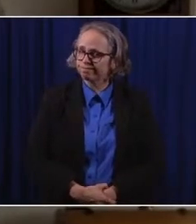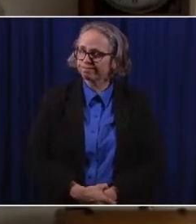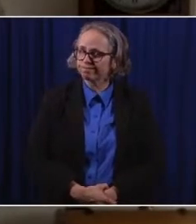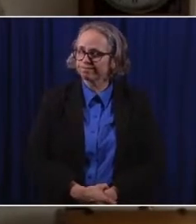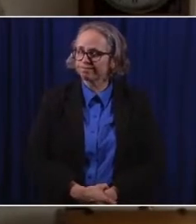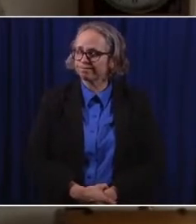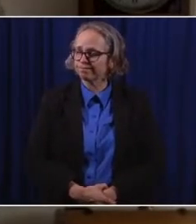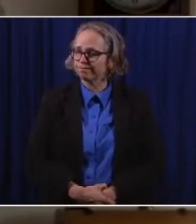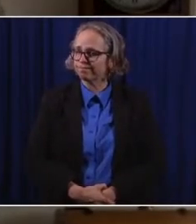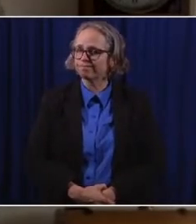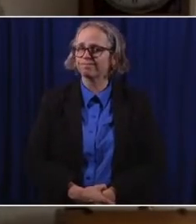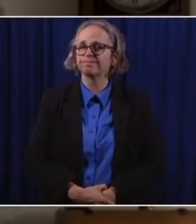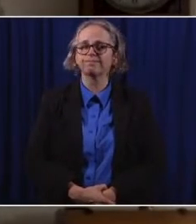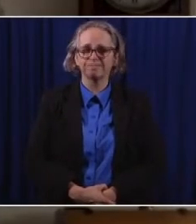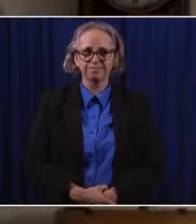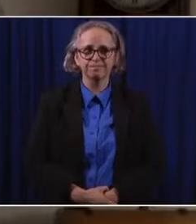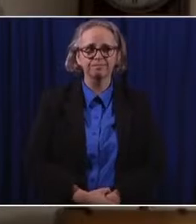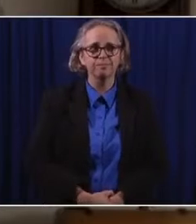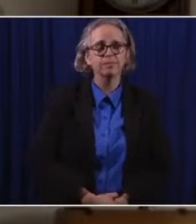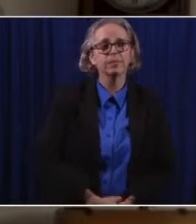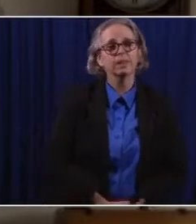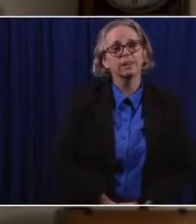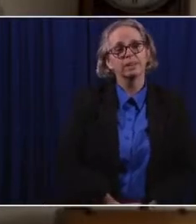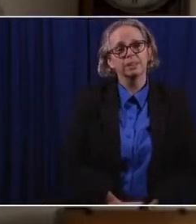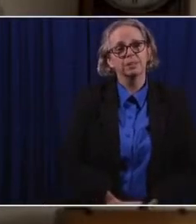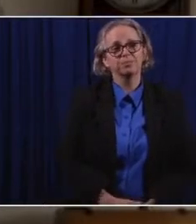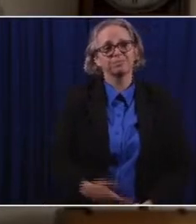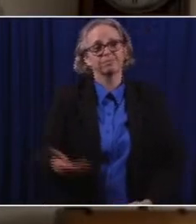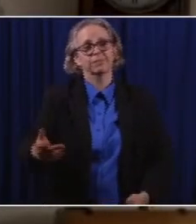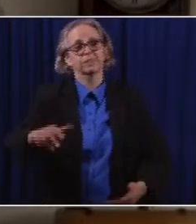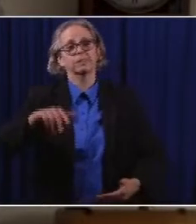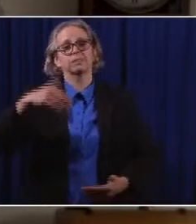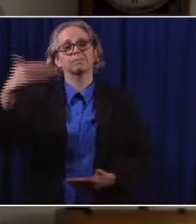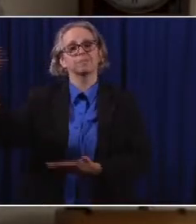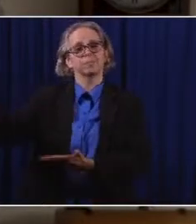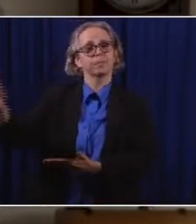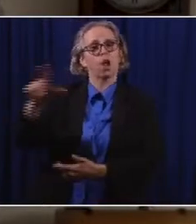Let me go now to Lieutenant Governor for a few comments.